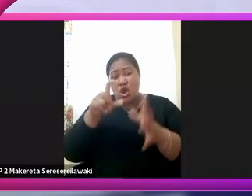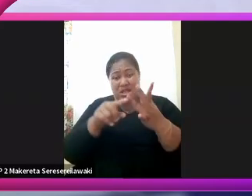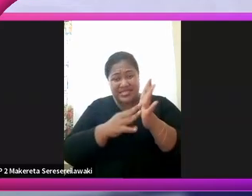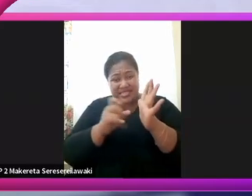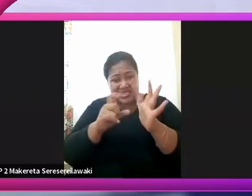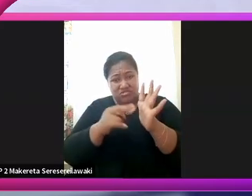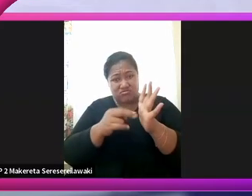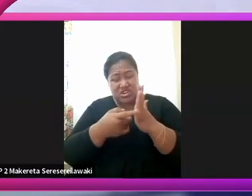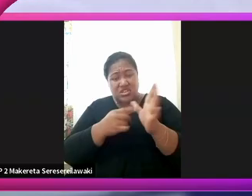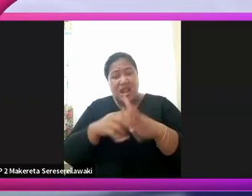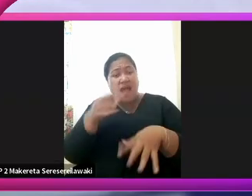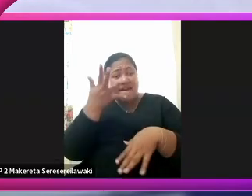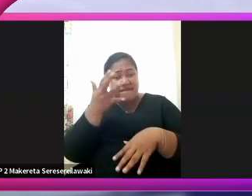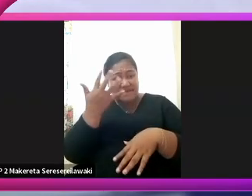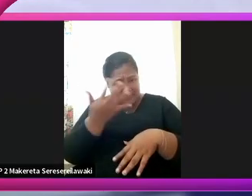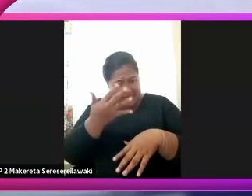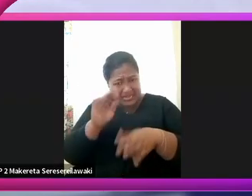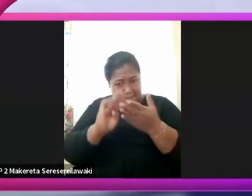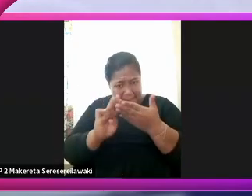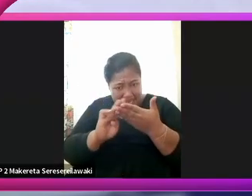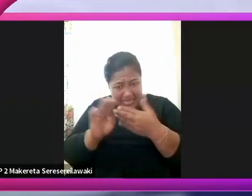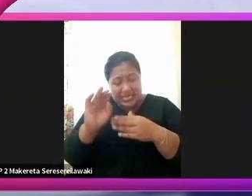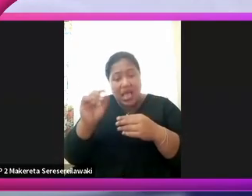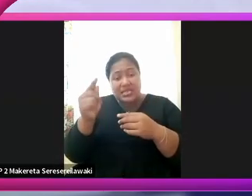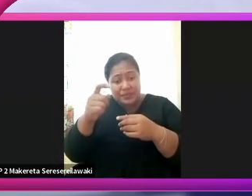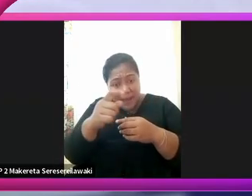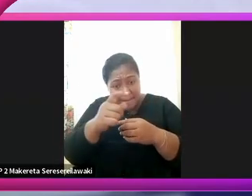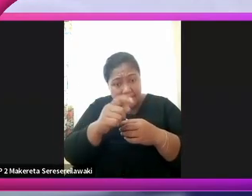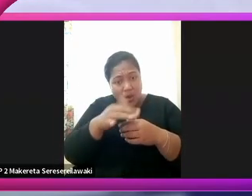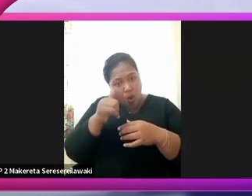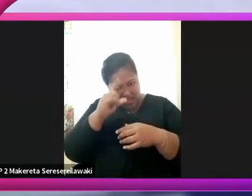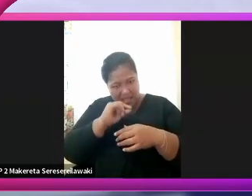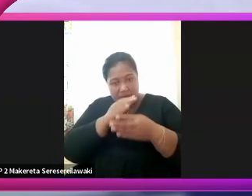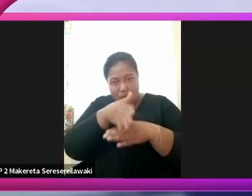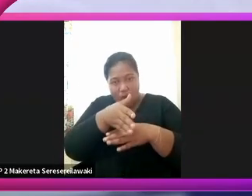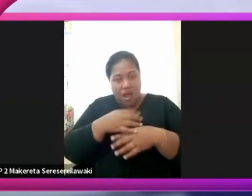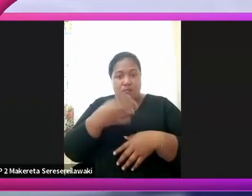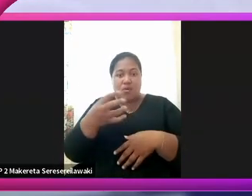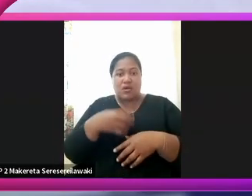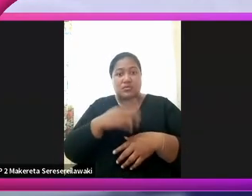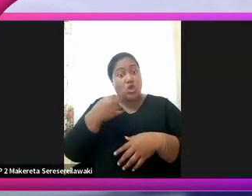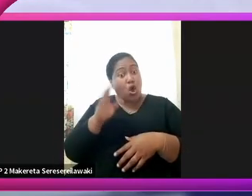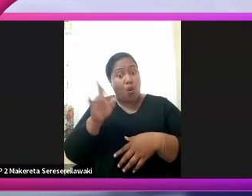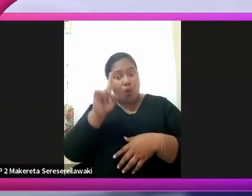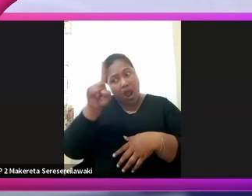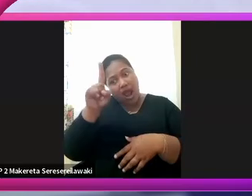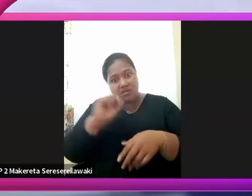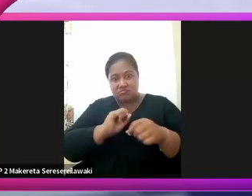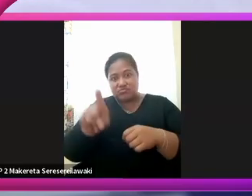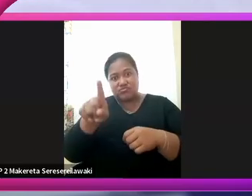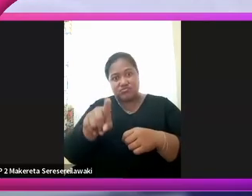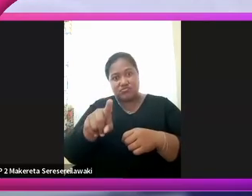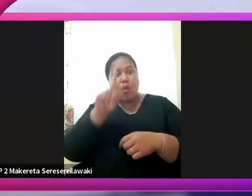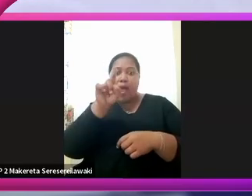per milliliter of sperm, or even small. That means the whole ejaculations is around how many mil, 1.5